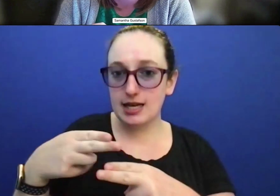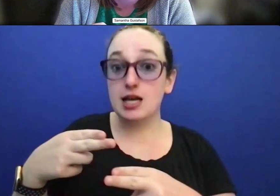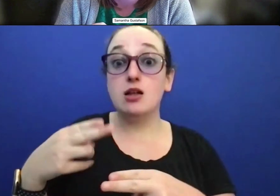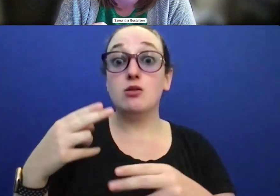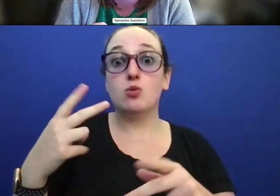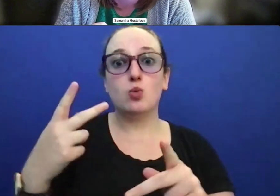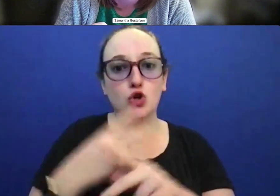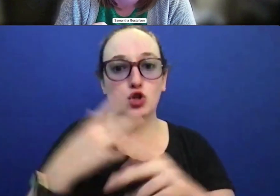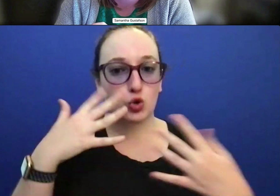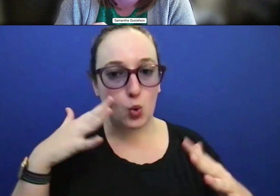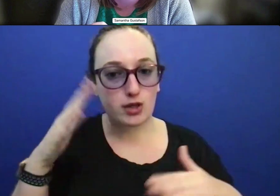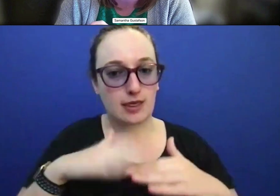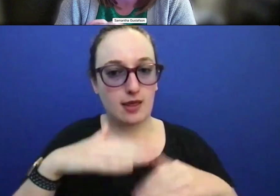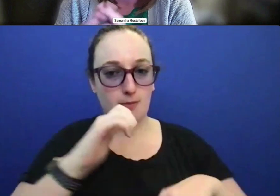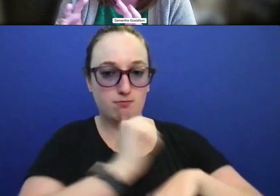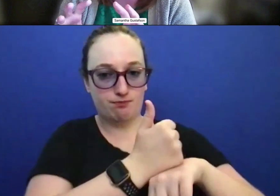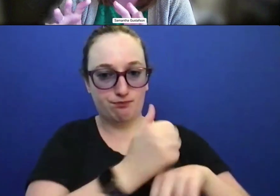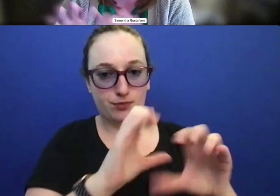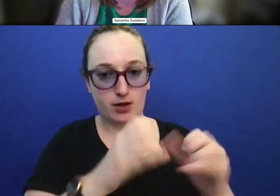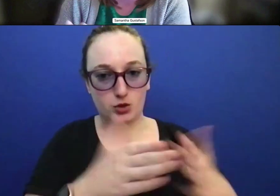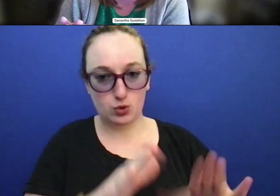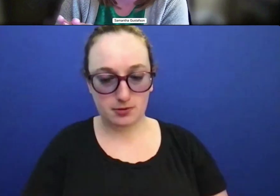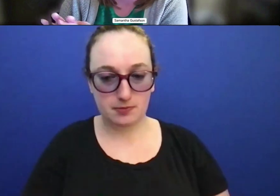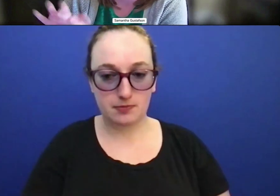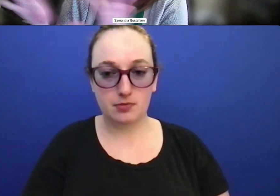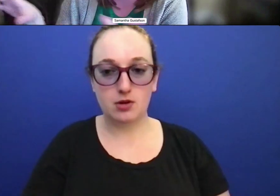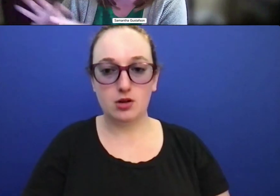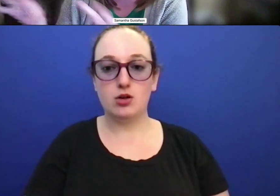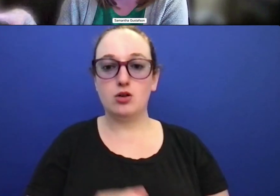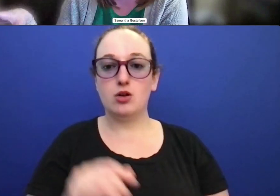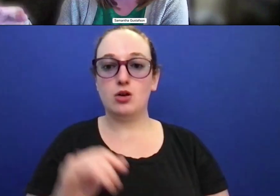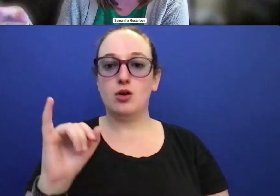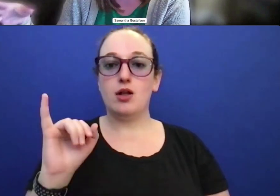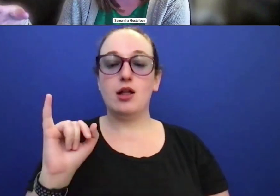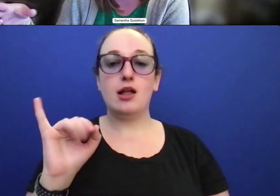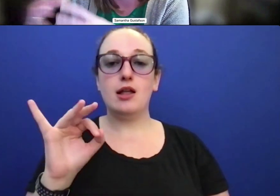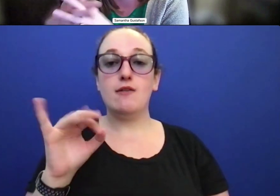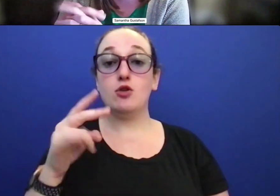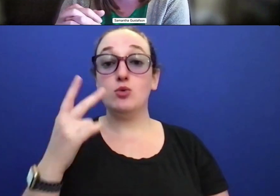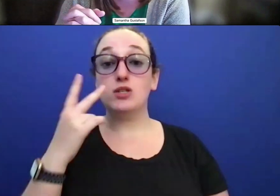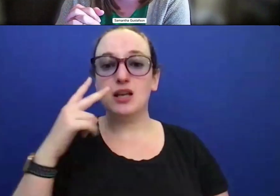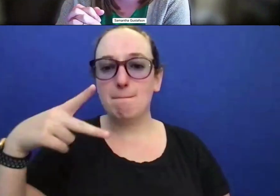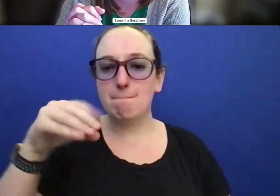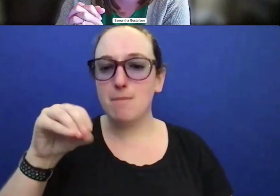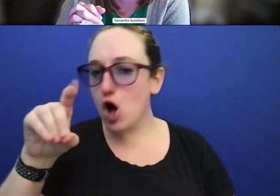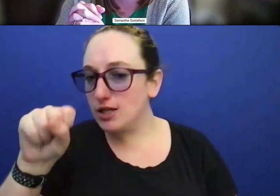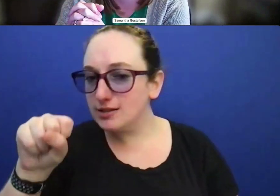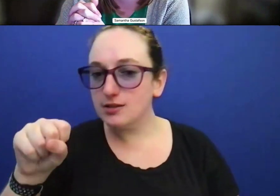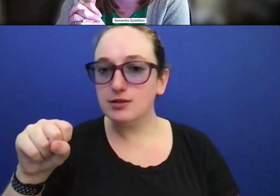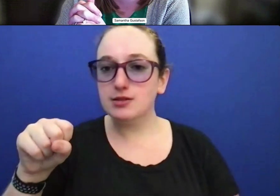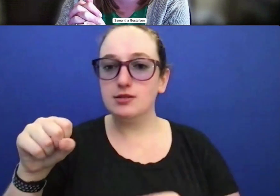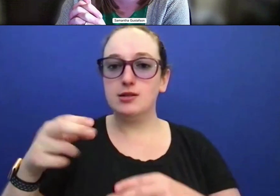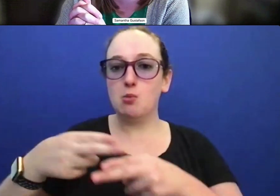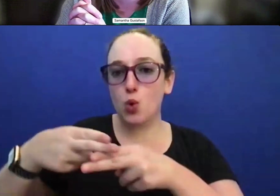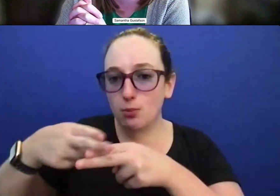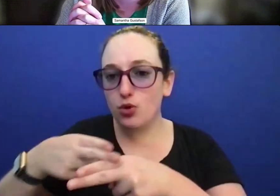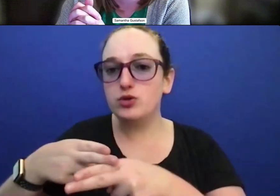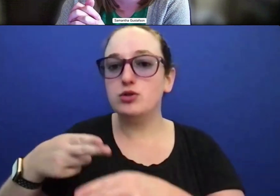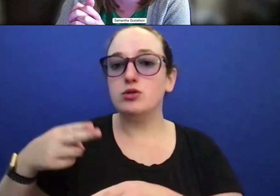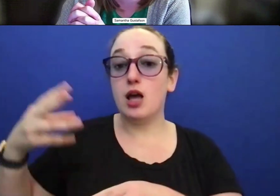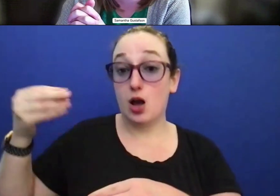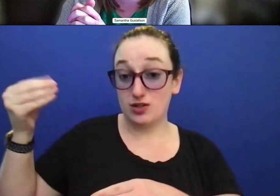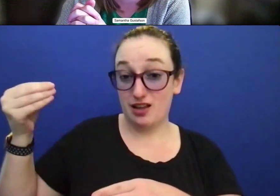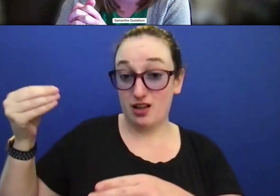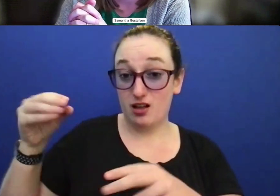permanent classrooms. So any of the temporary like pod like buildings that schools are using for classrooms are also going to be